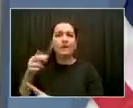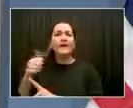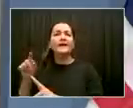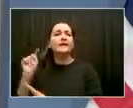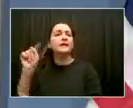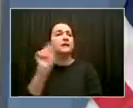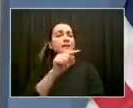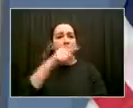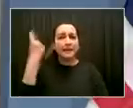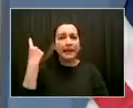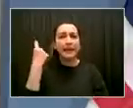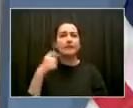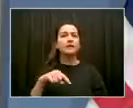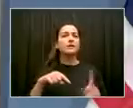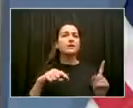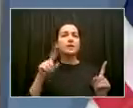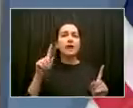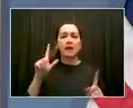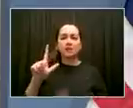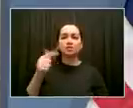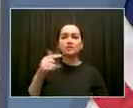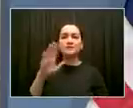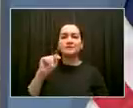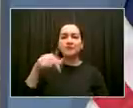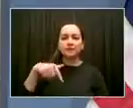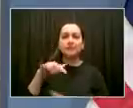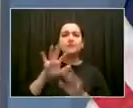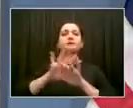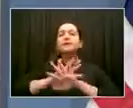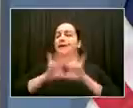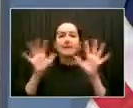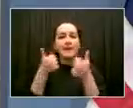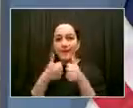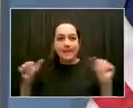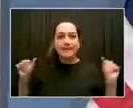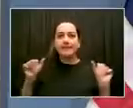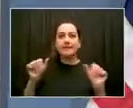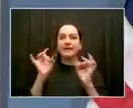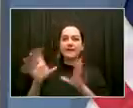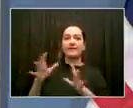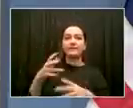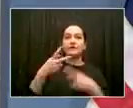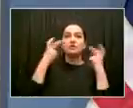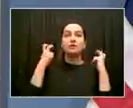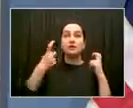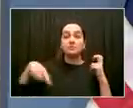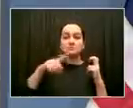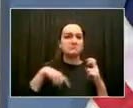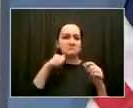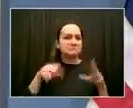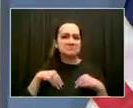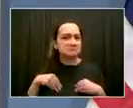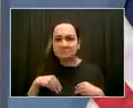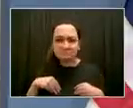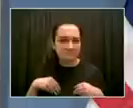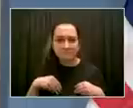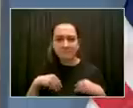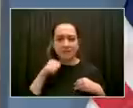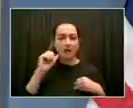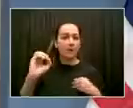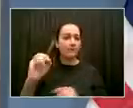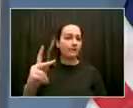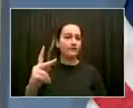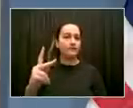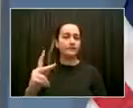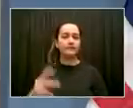country that we have here in the NYPD. But we have extremely dedicated detectives throughout the NYPD,